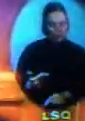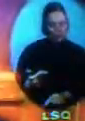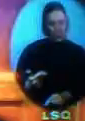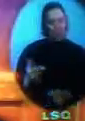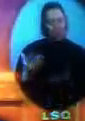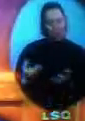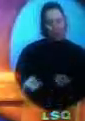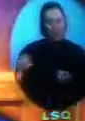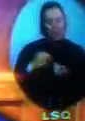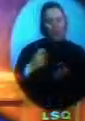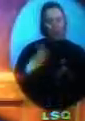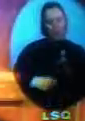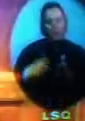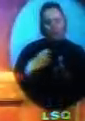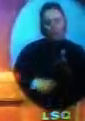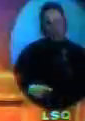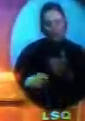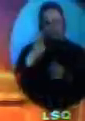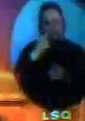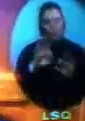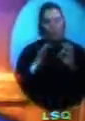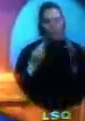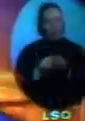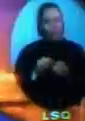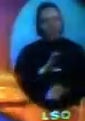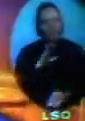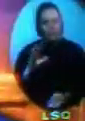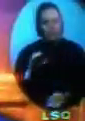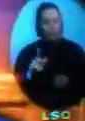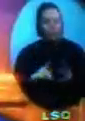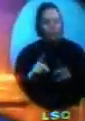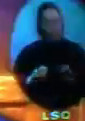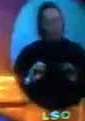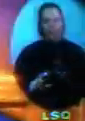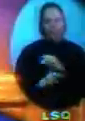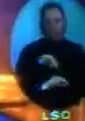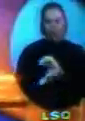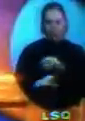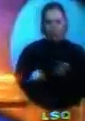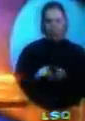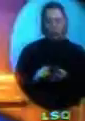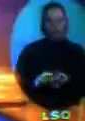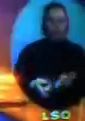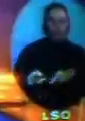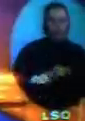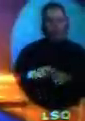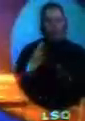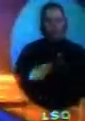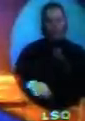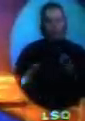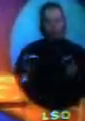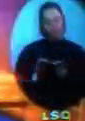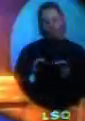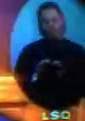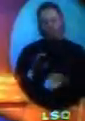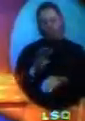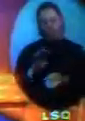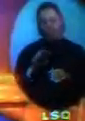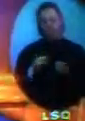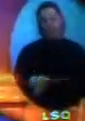on Canadian families and job creators. Tax hikes would kill 400,000 Canadian jobs, according to experts. On the other hand,